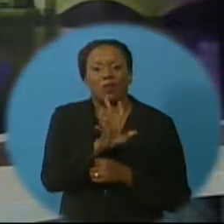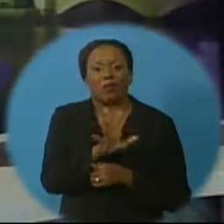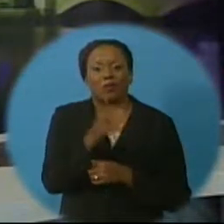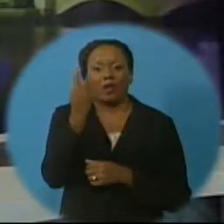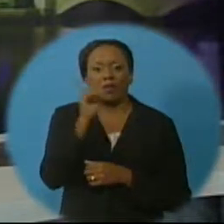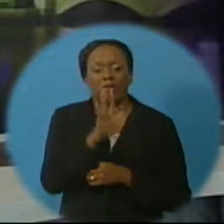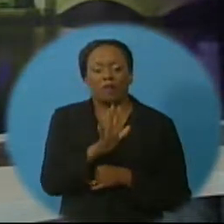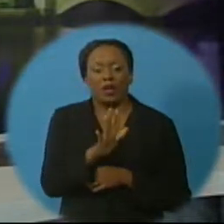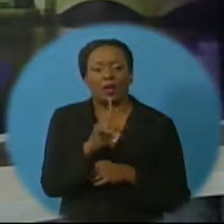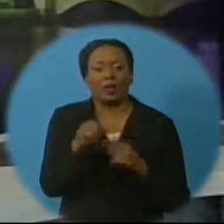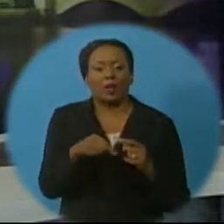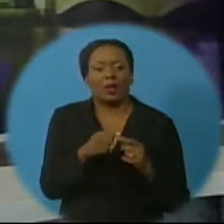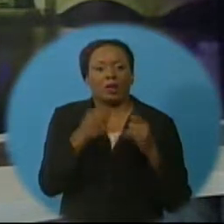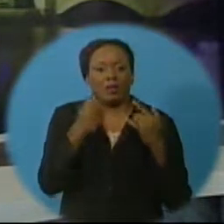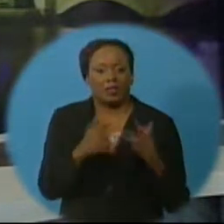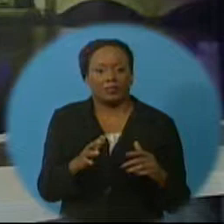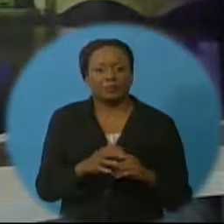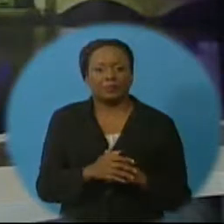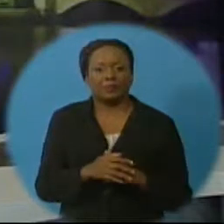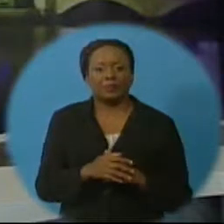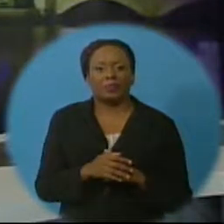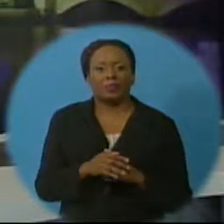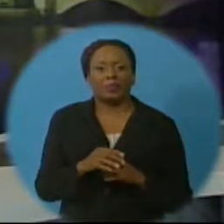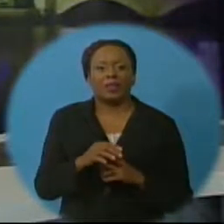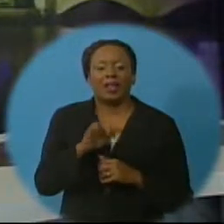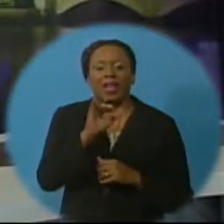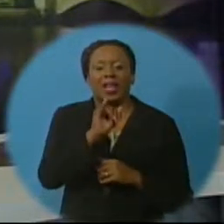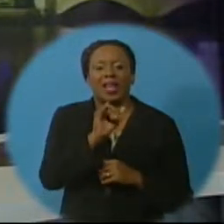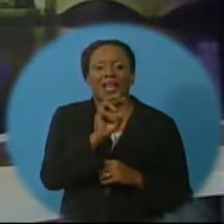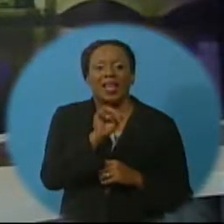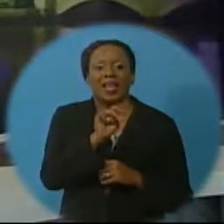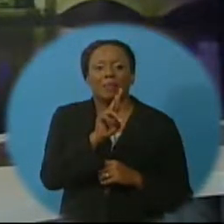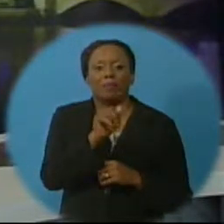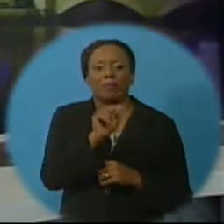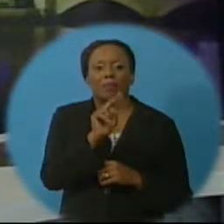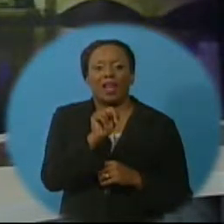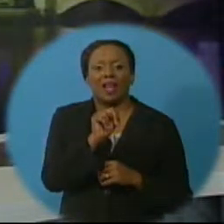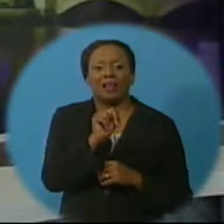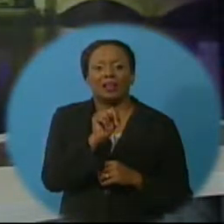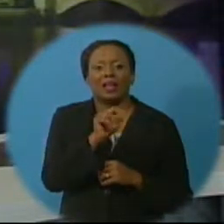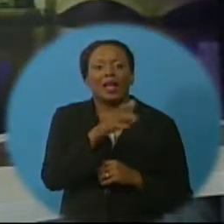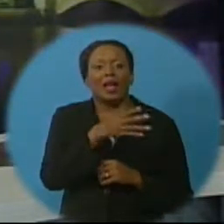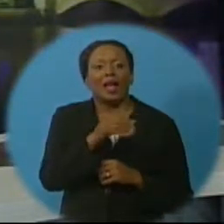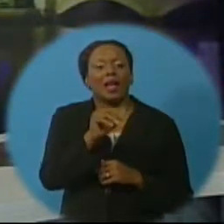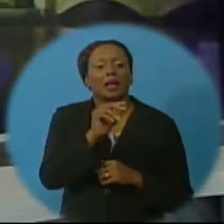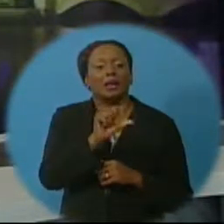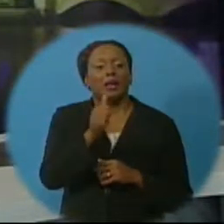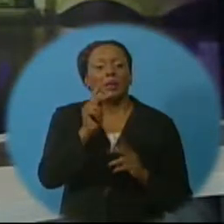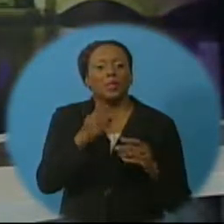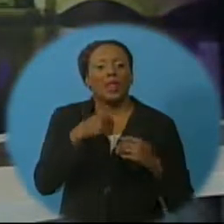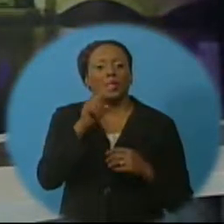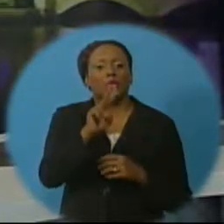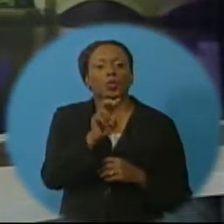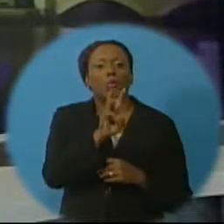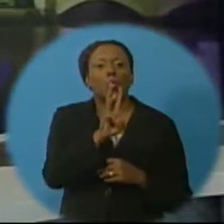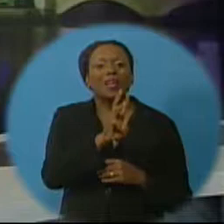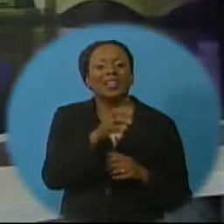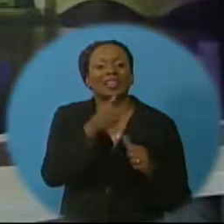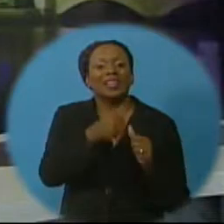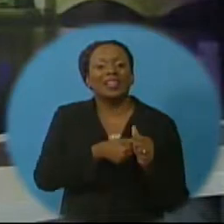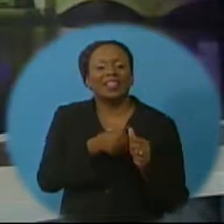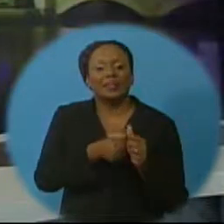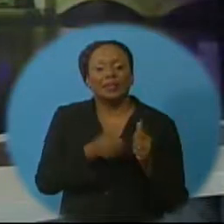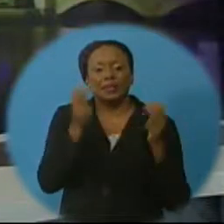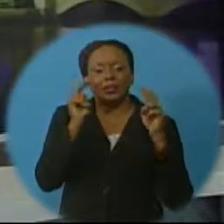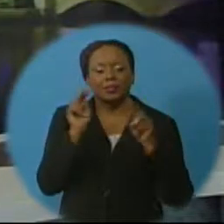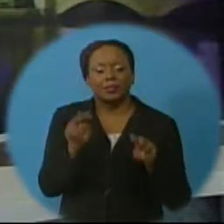for 5 at the close after electing to bat. Imran Khan and Shannon Gabriel picked up 2 wickets each. Here's the action from the